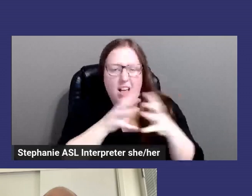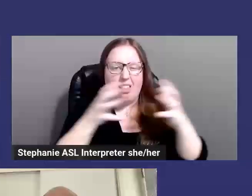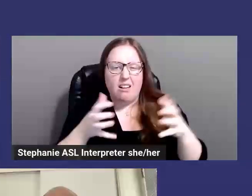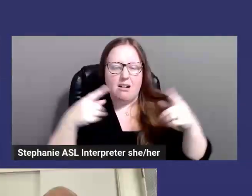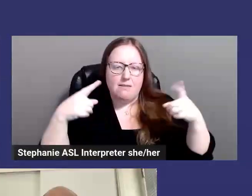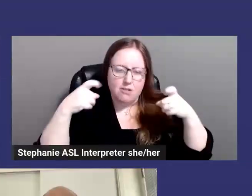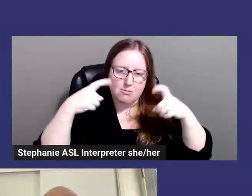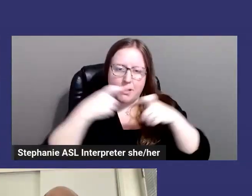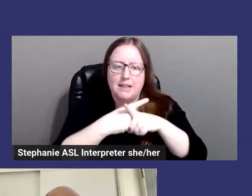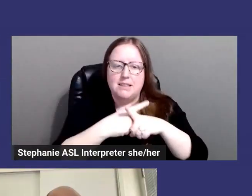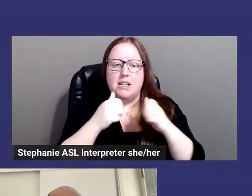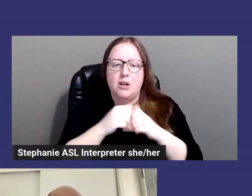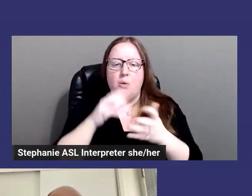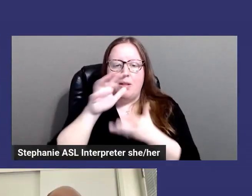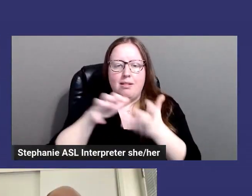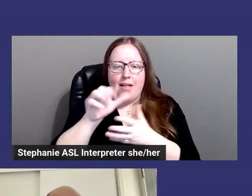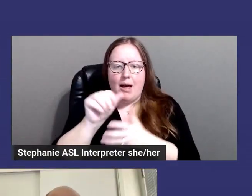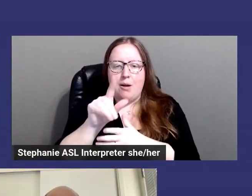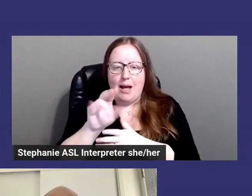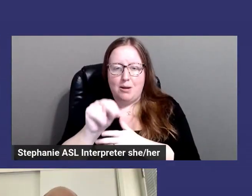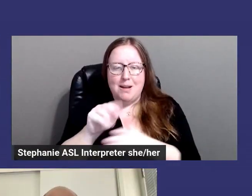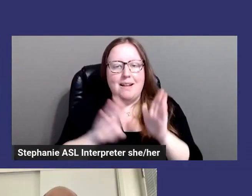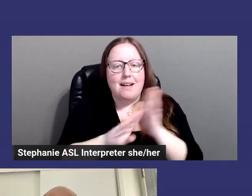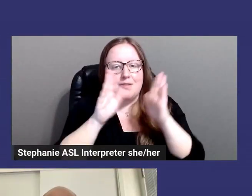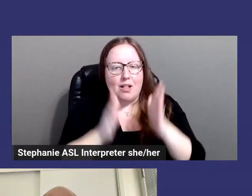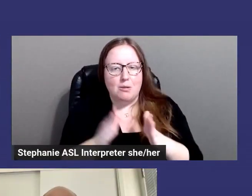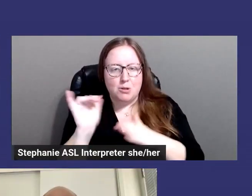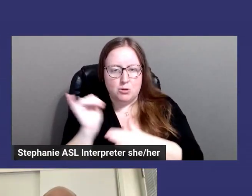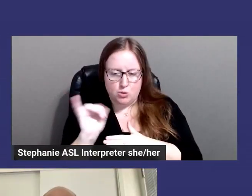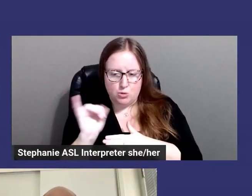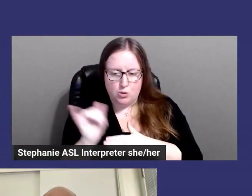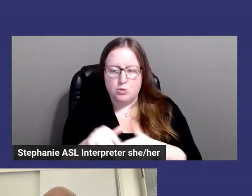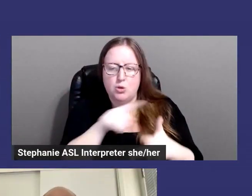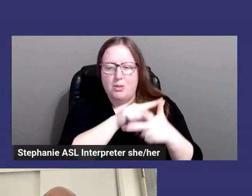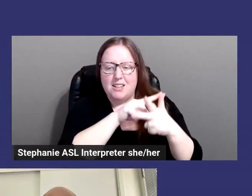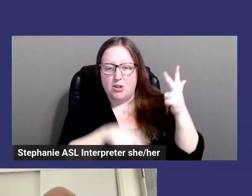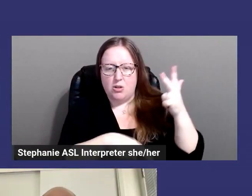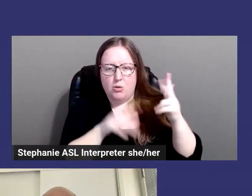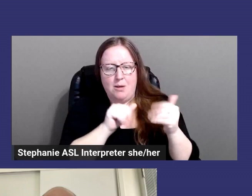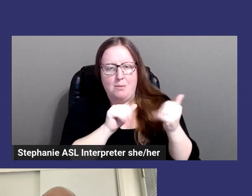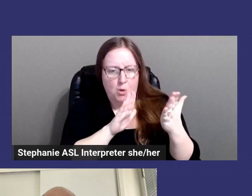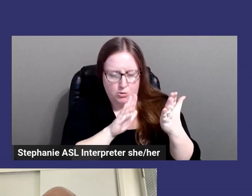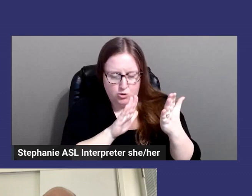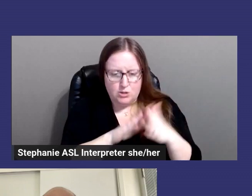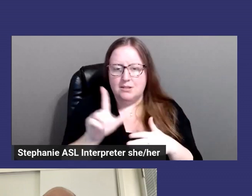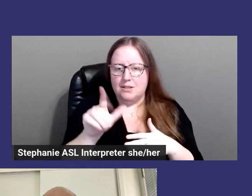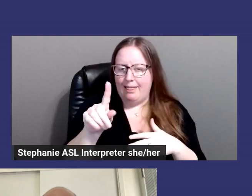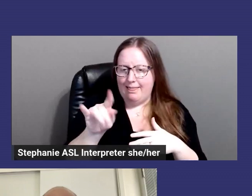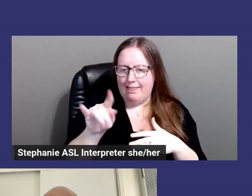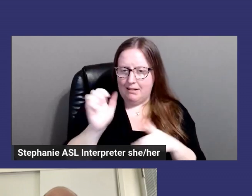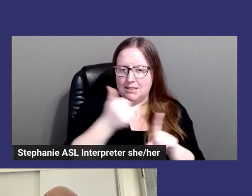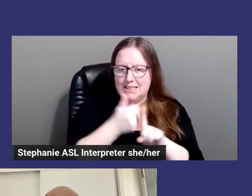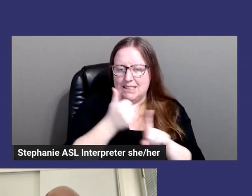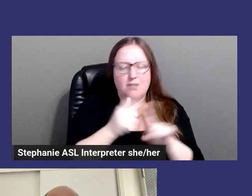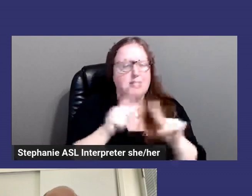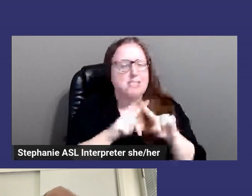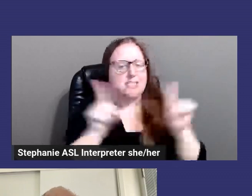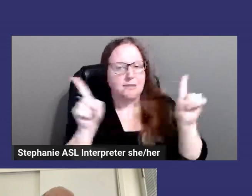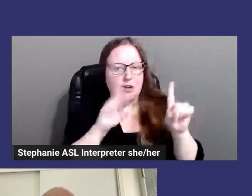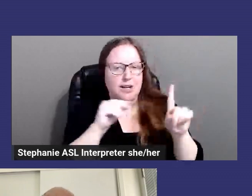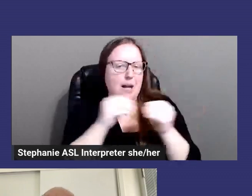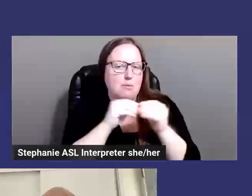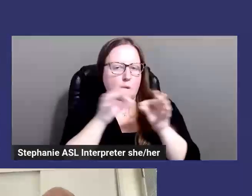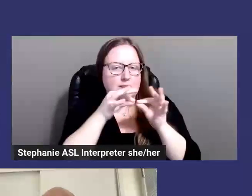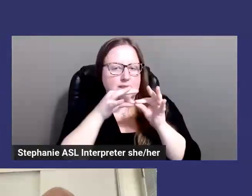the cloud admin and also the developer too. So those are the 3 ways in which Lattice is sort of different and